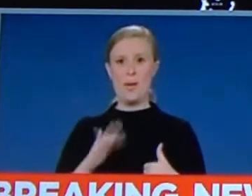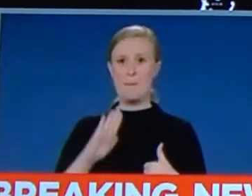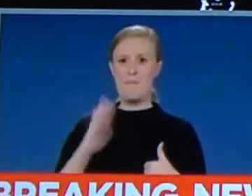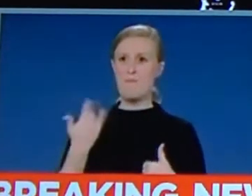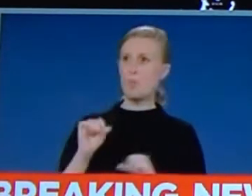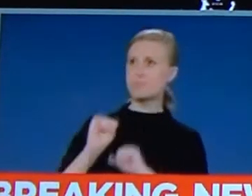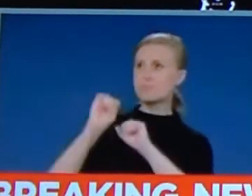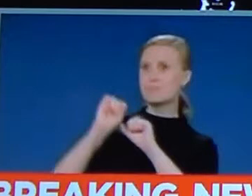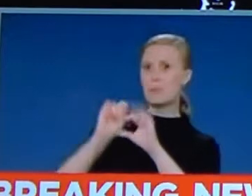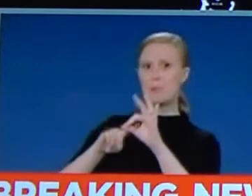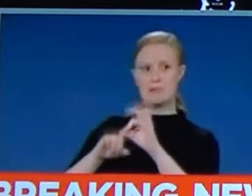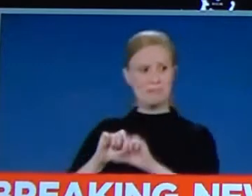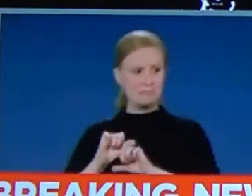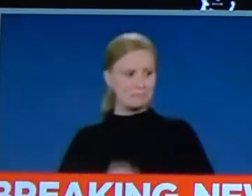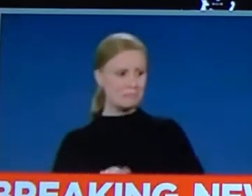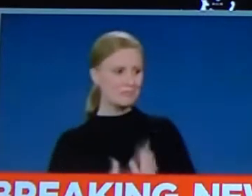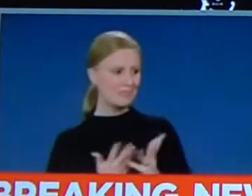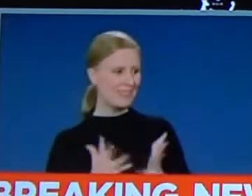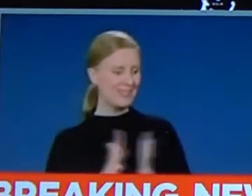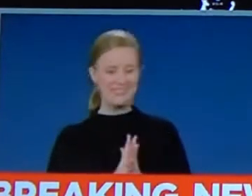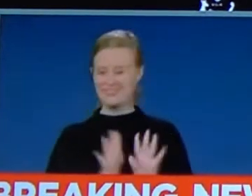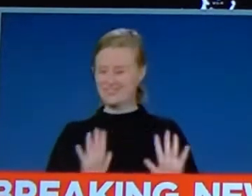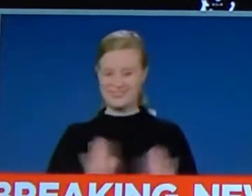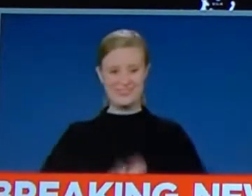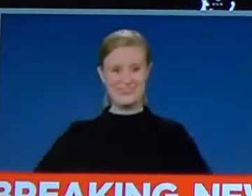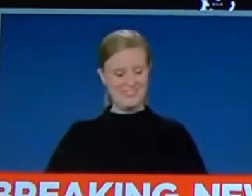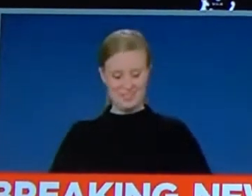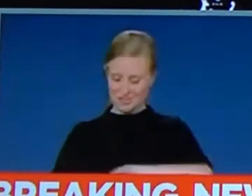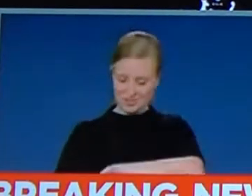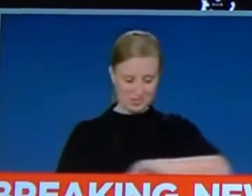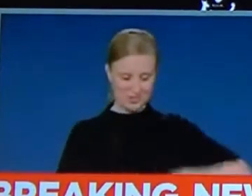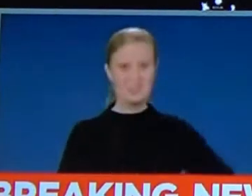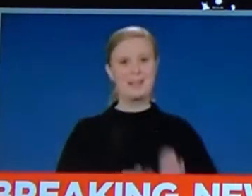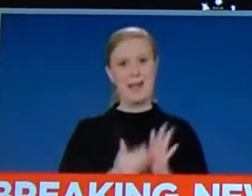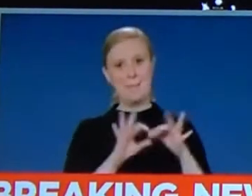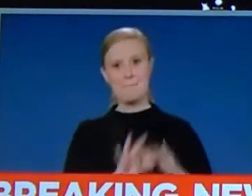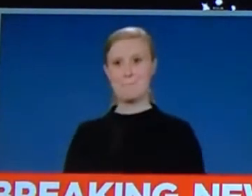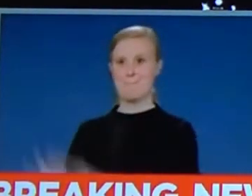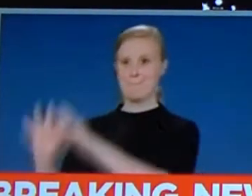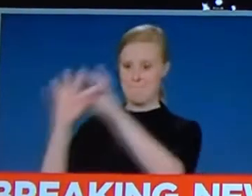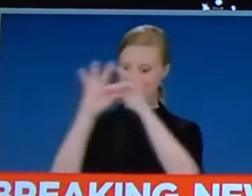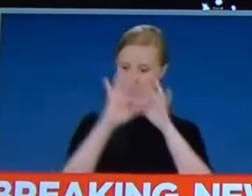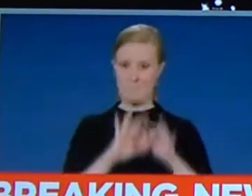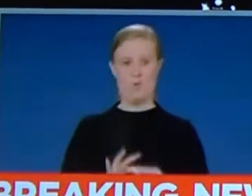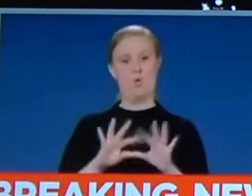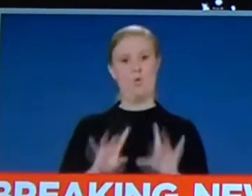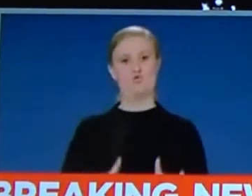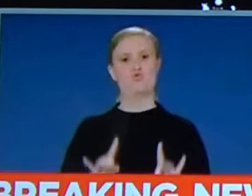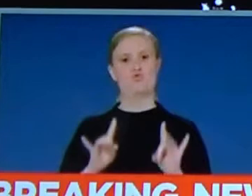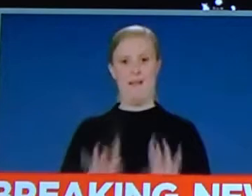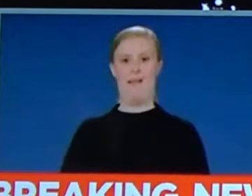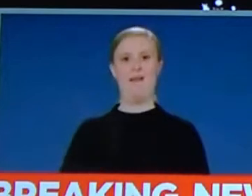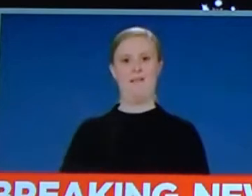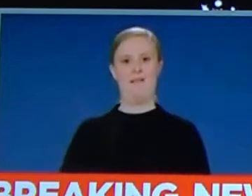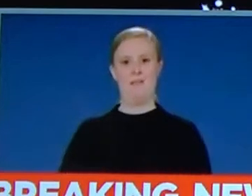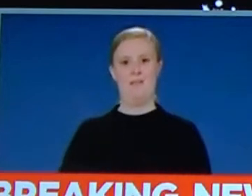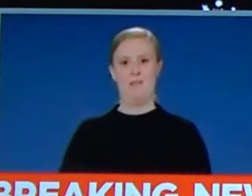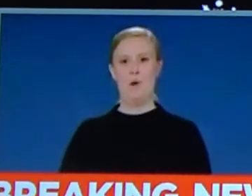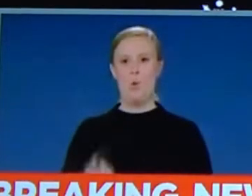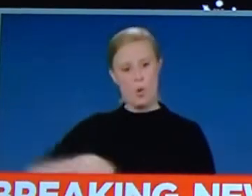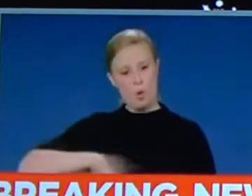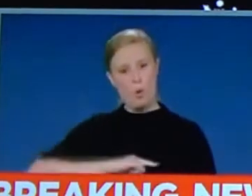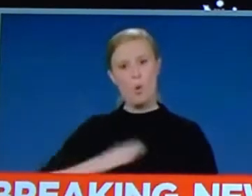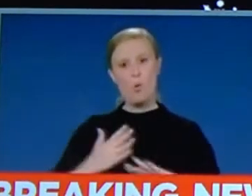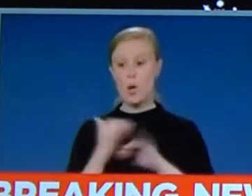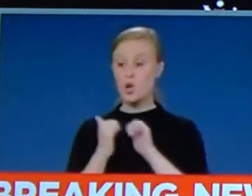or bosses. There are just Australians now. That's all that matters. An Australian national interest and all Australians working together, and I thank all of